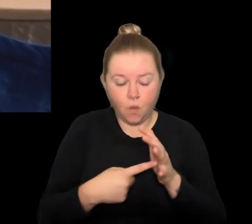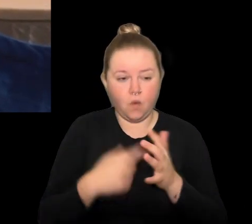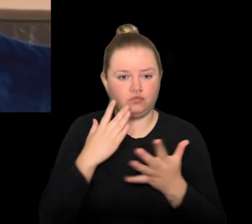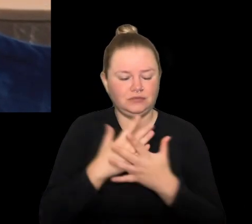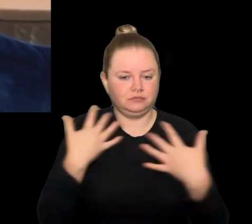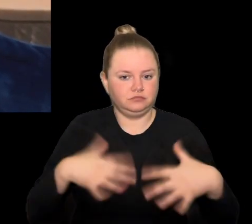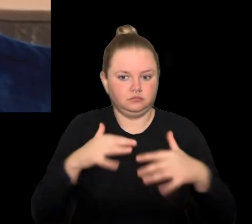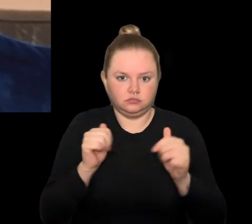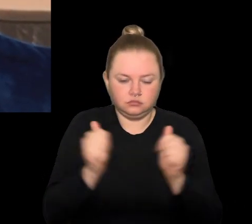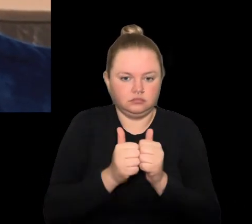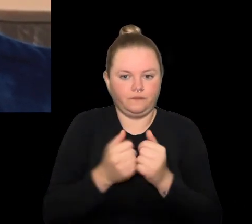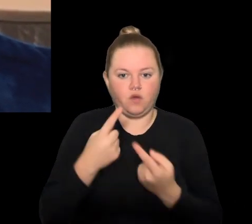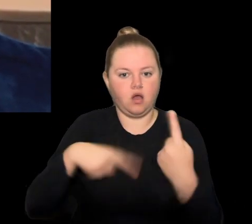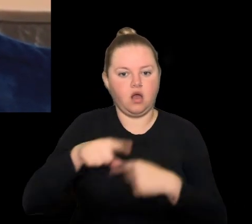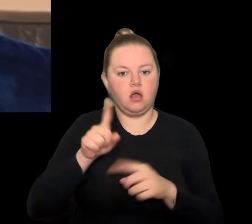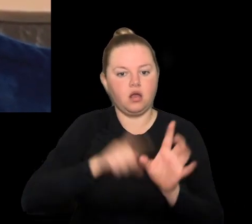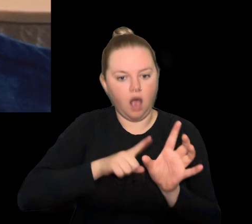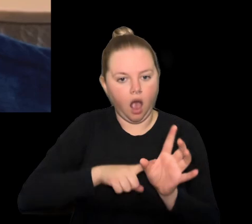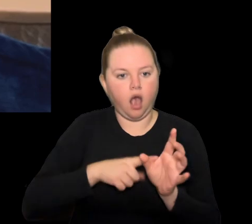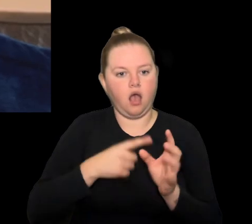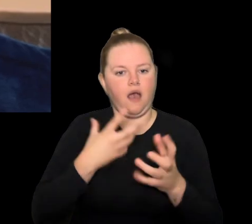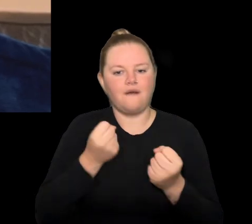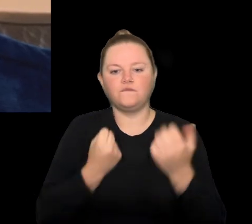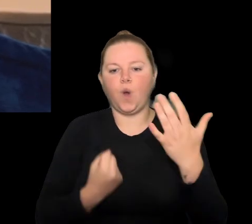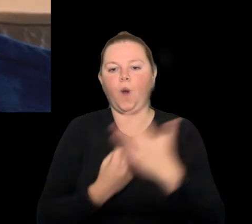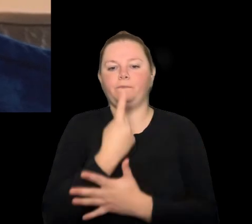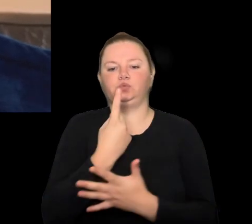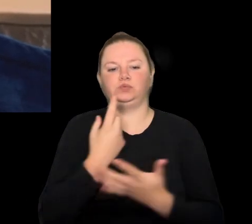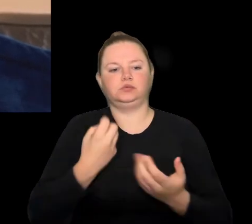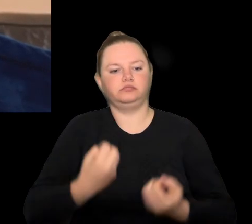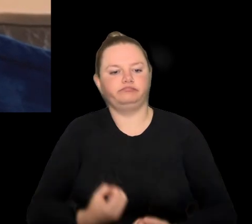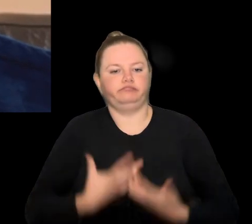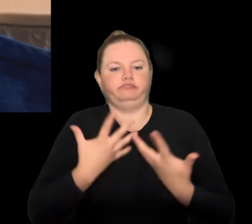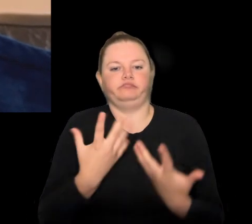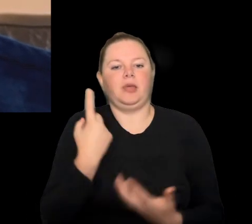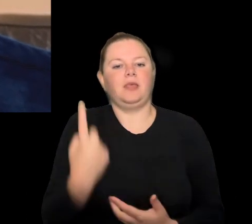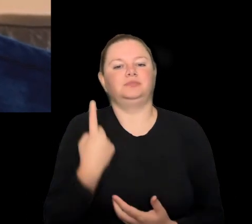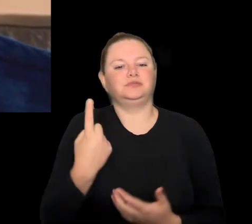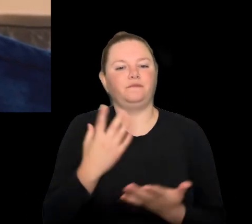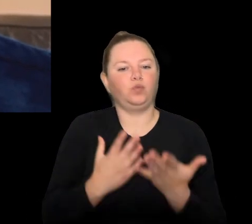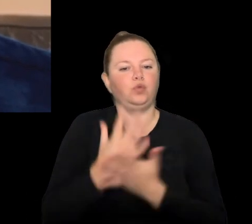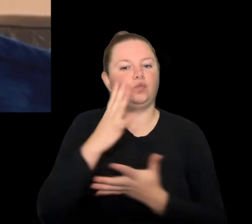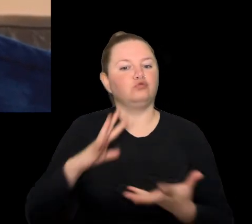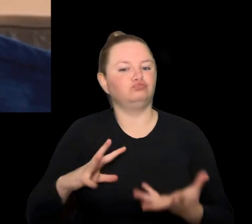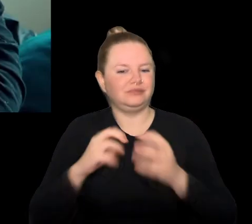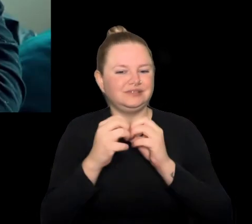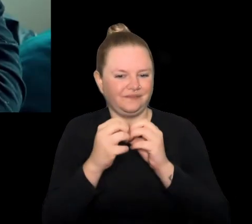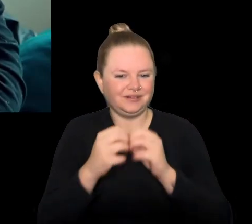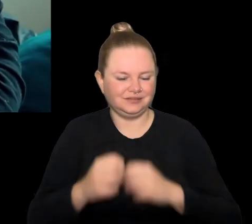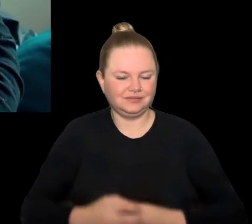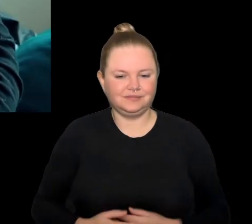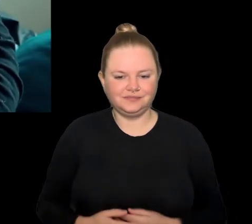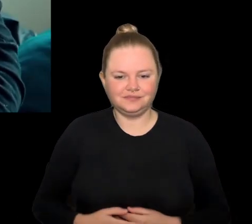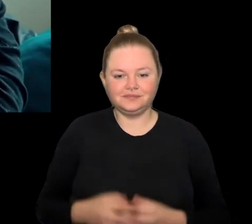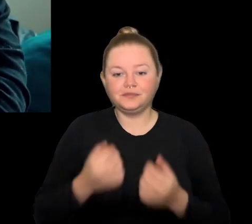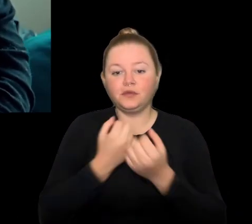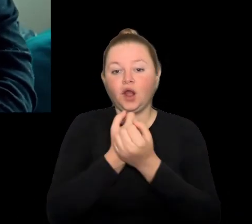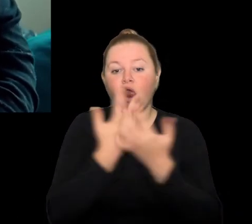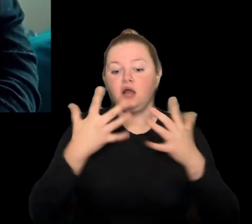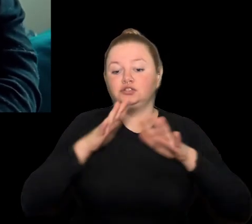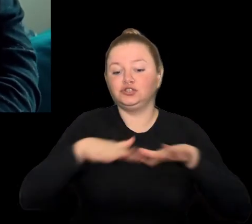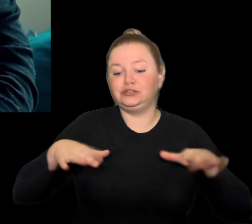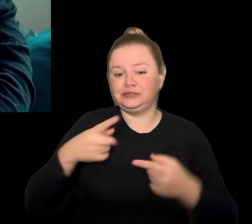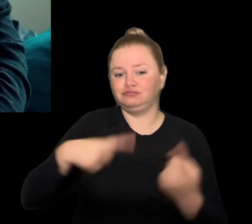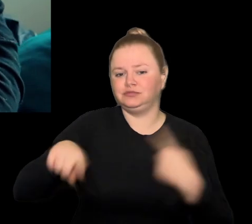extremely valid for young people to have an opportunity to express themselves creatively. A lot of children like